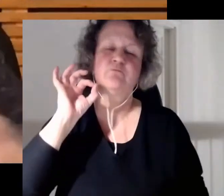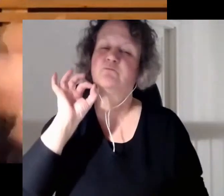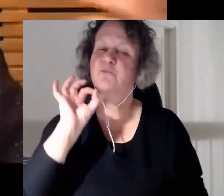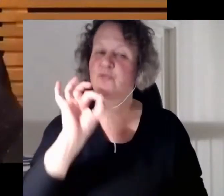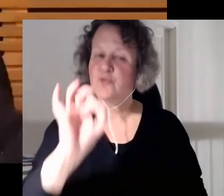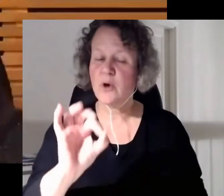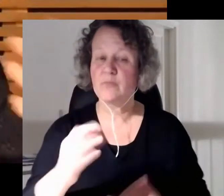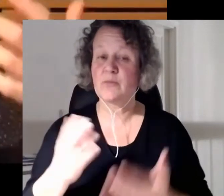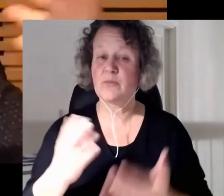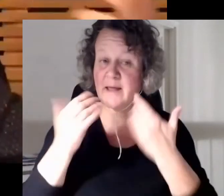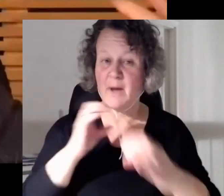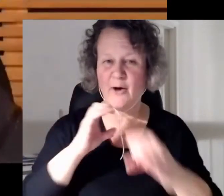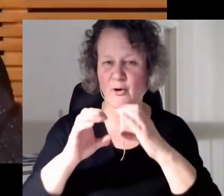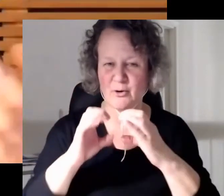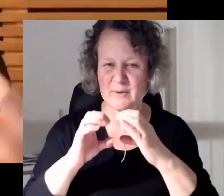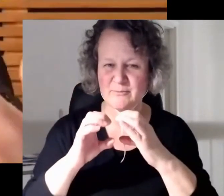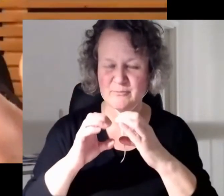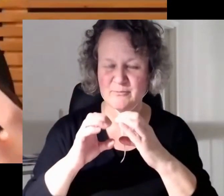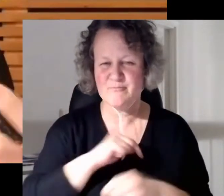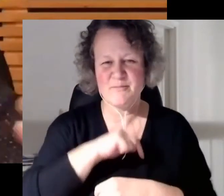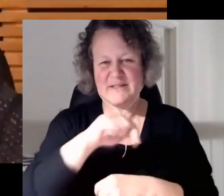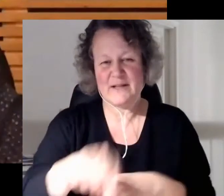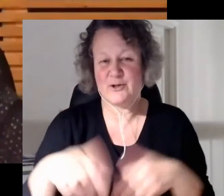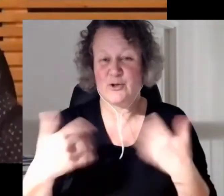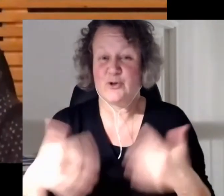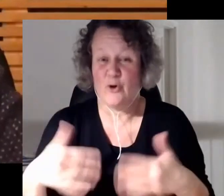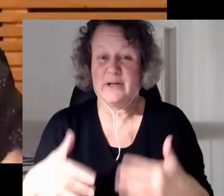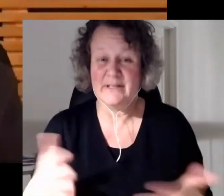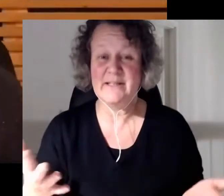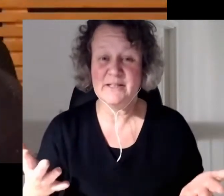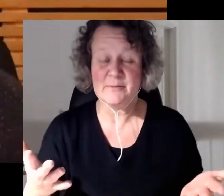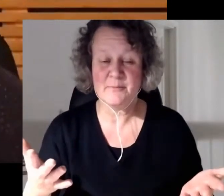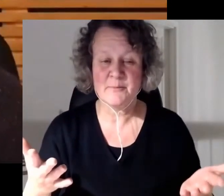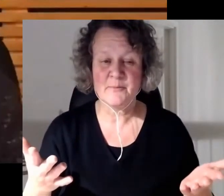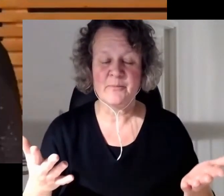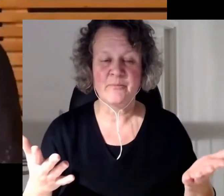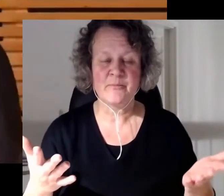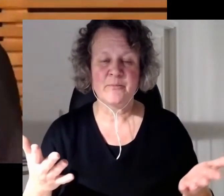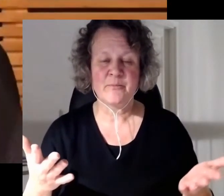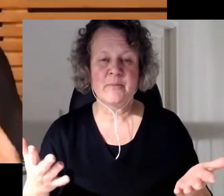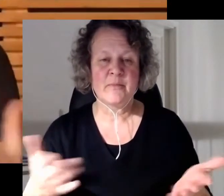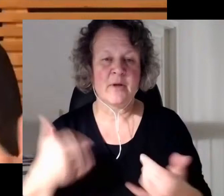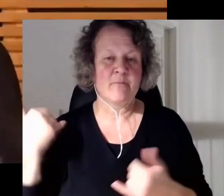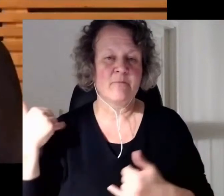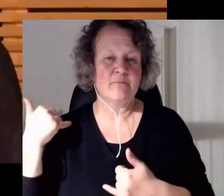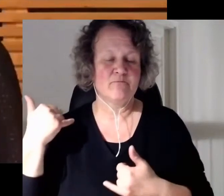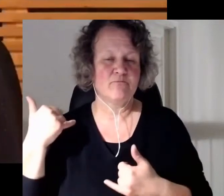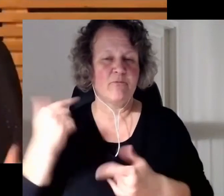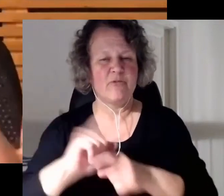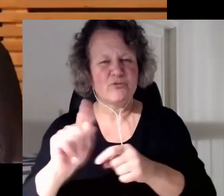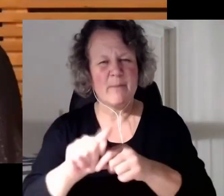climate communication, this doesn't exist, that you activate by this kind of